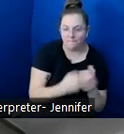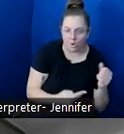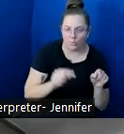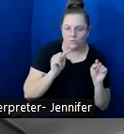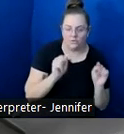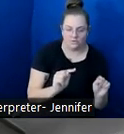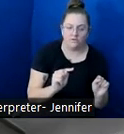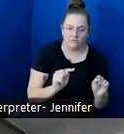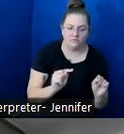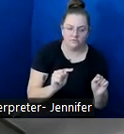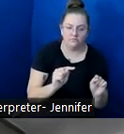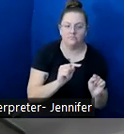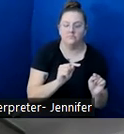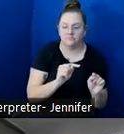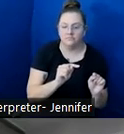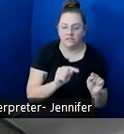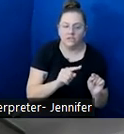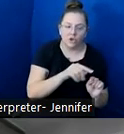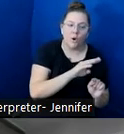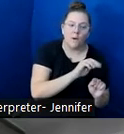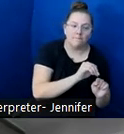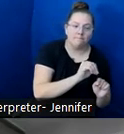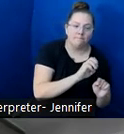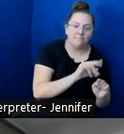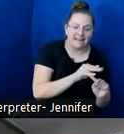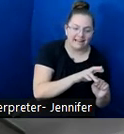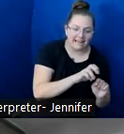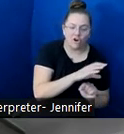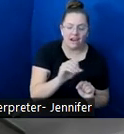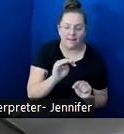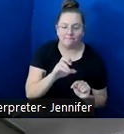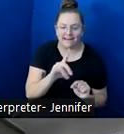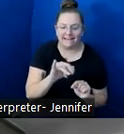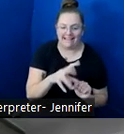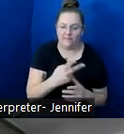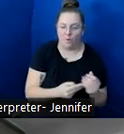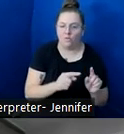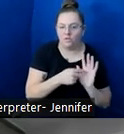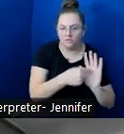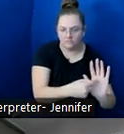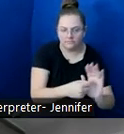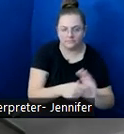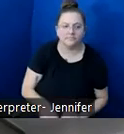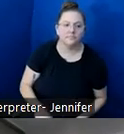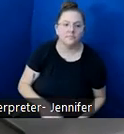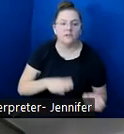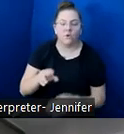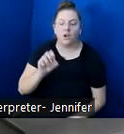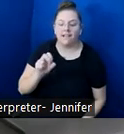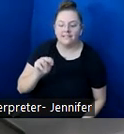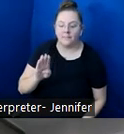and if it's prescription drugs, you have to show your Medicare and Medicaid and Part D. For SNBC